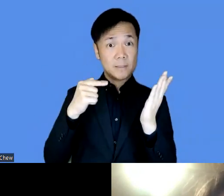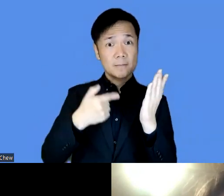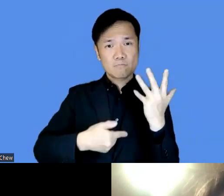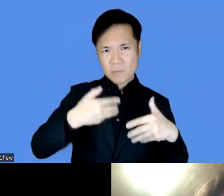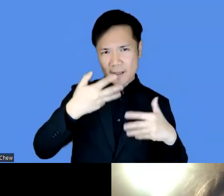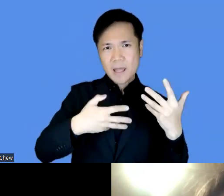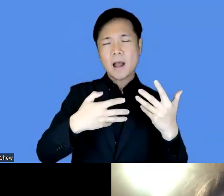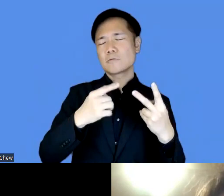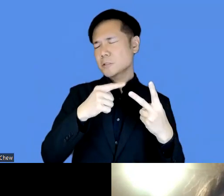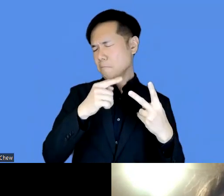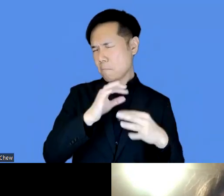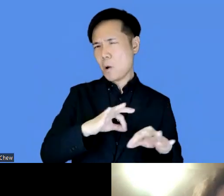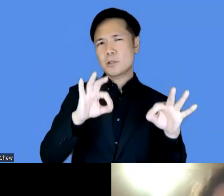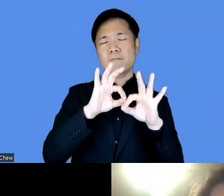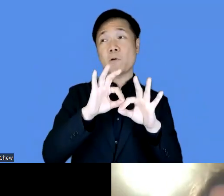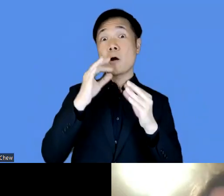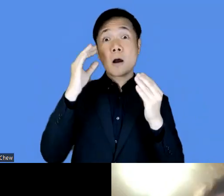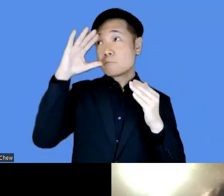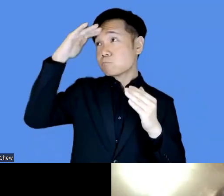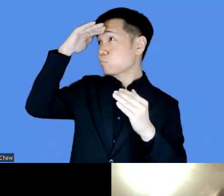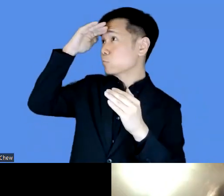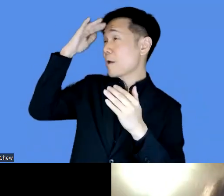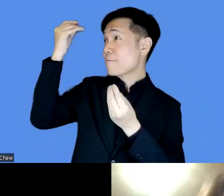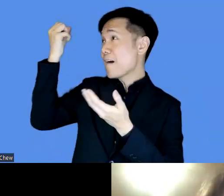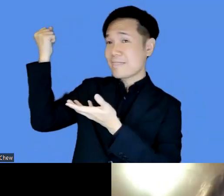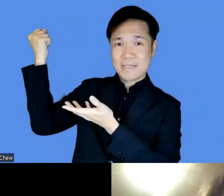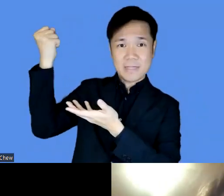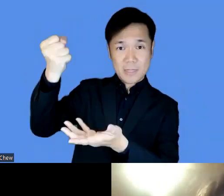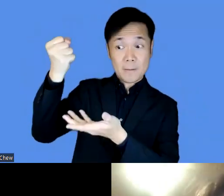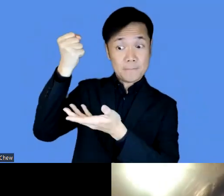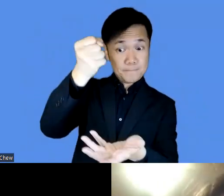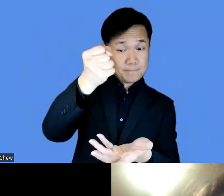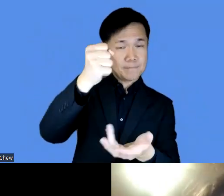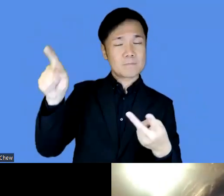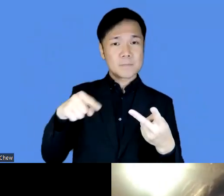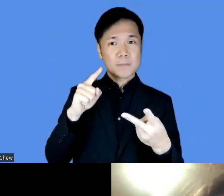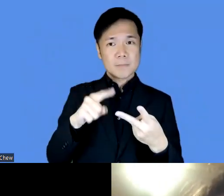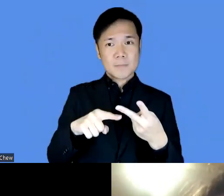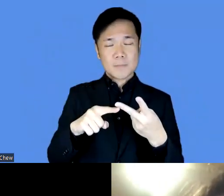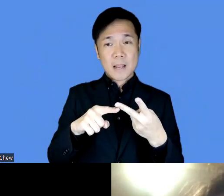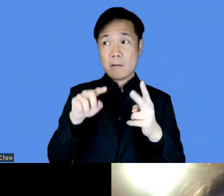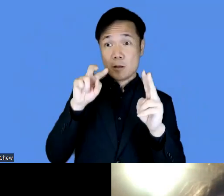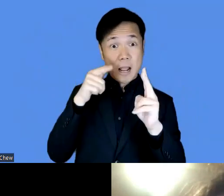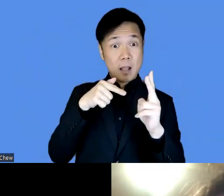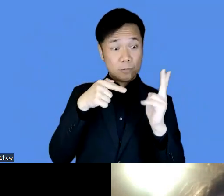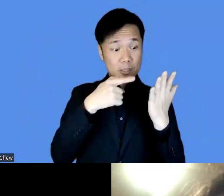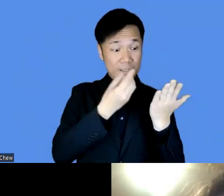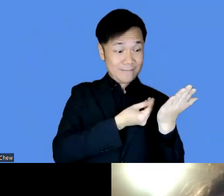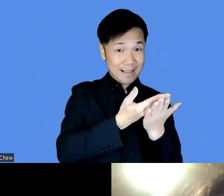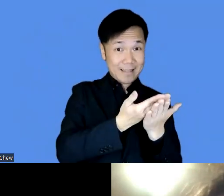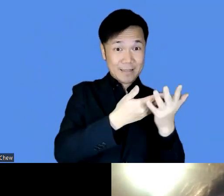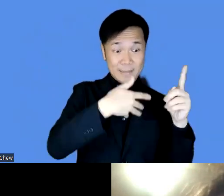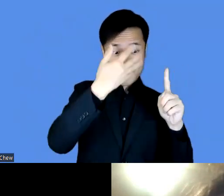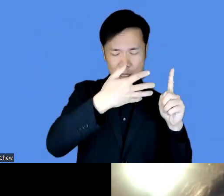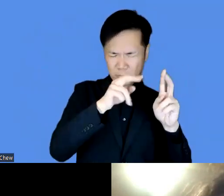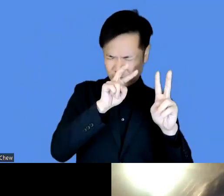funding information regarding how the analysis can be done, et cetera, et cetera. So your